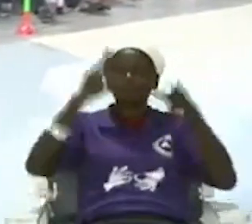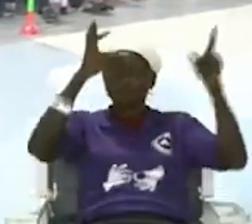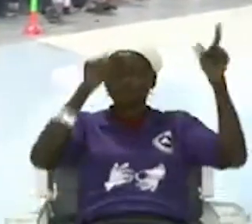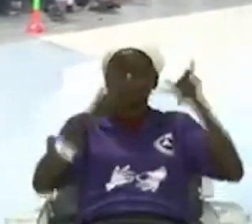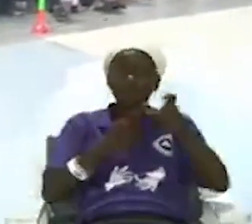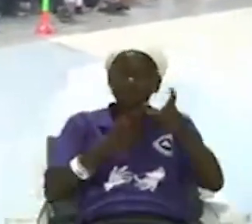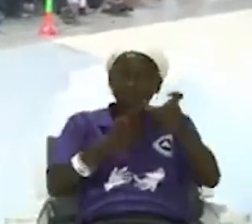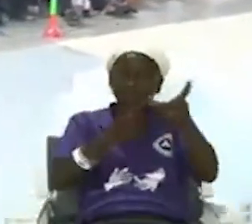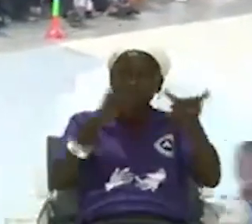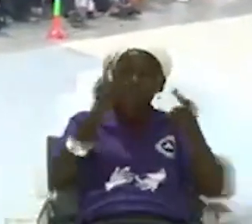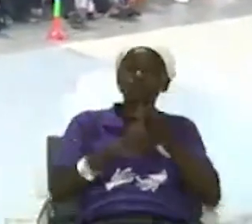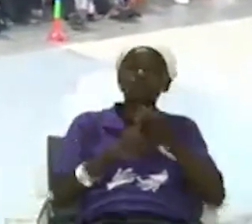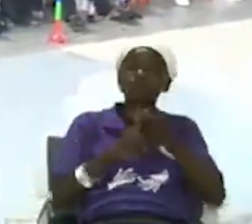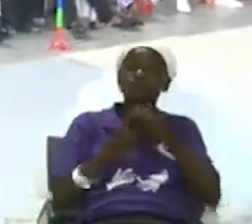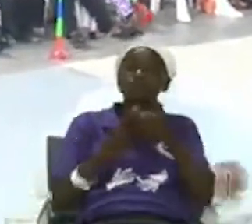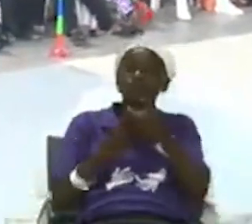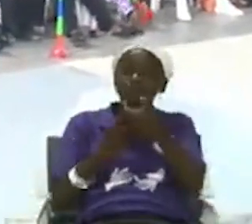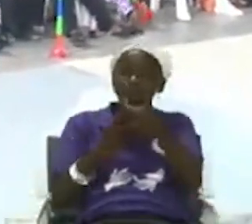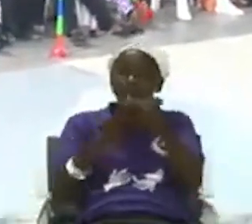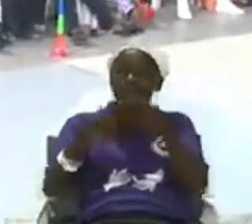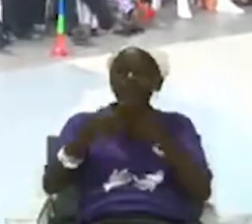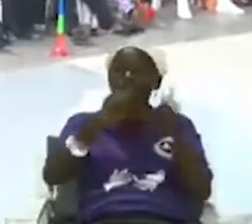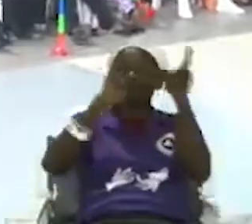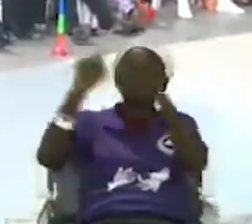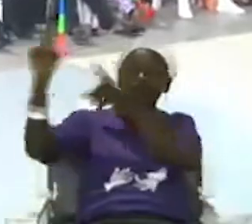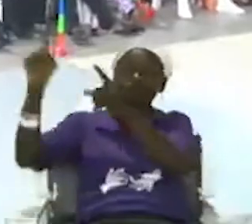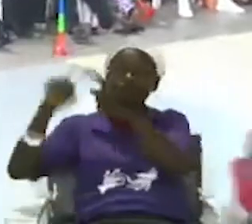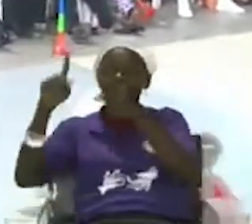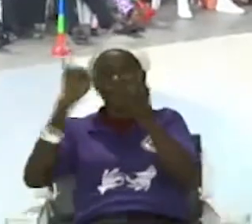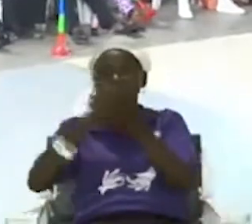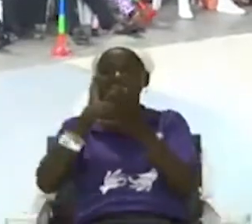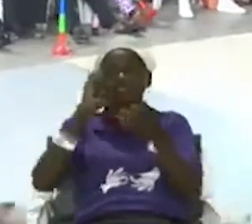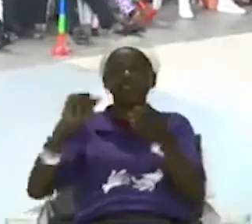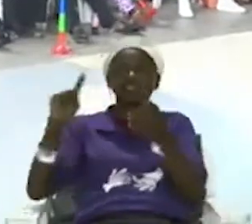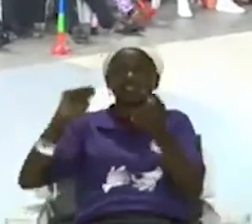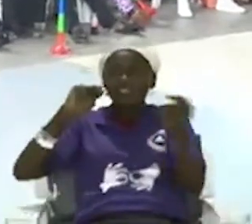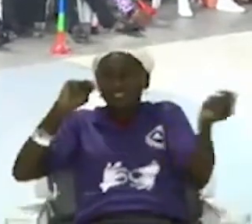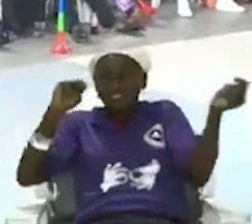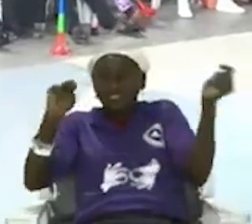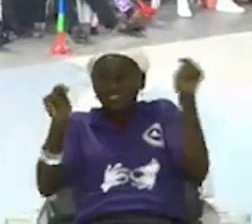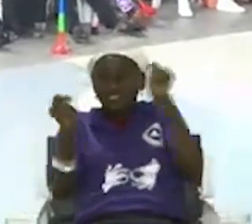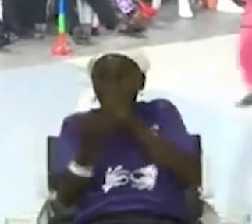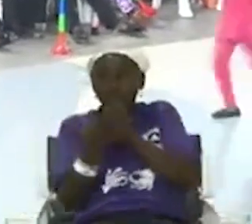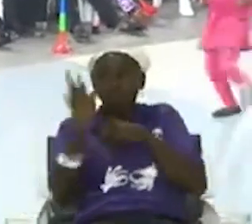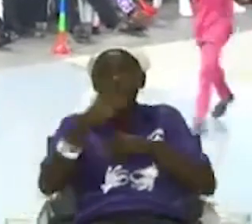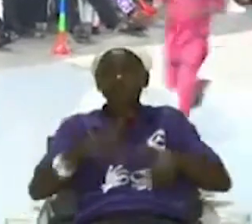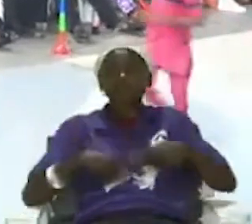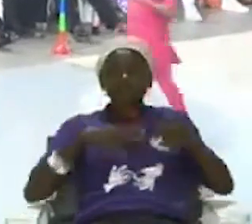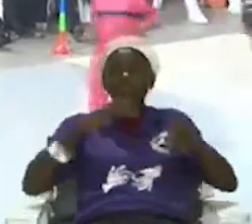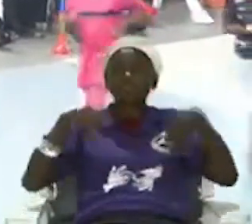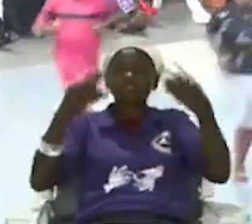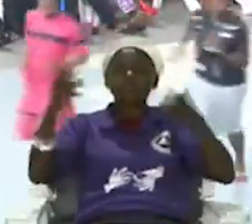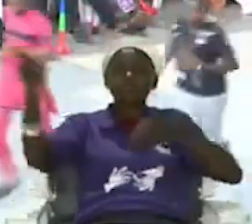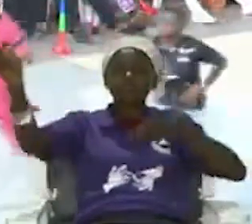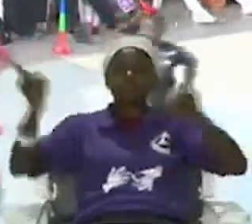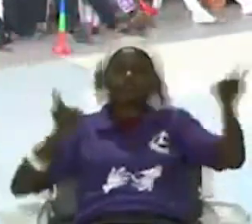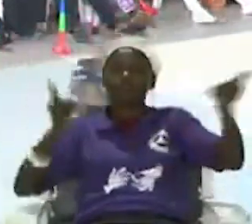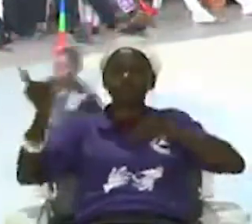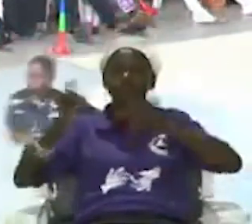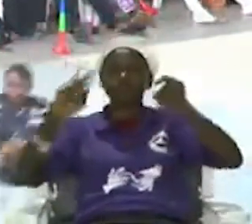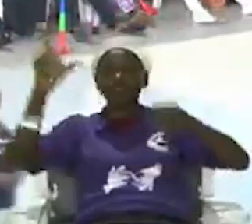running to come to the one who can transform your life and give you dominion. 3.